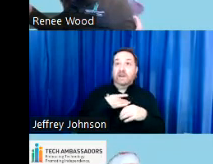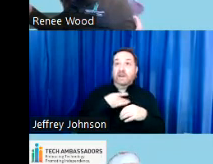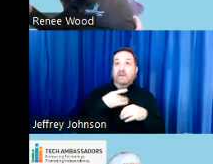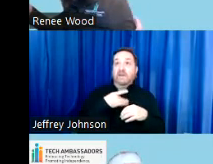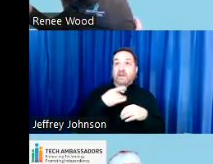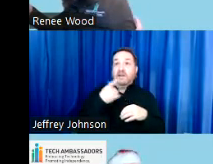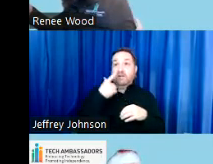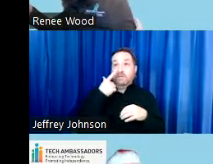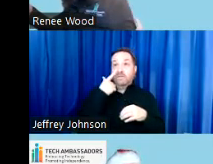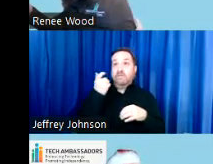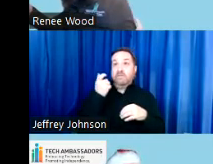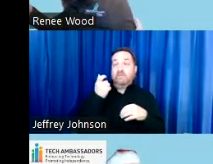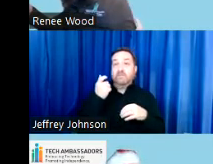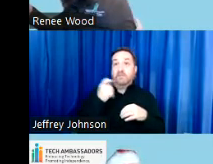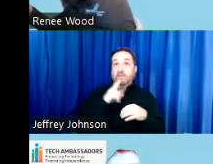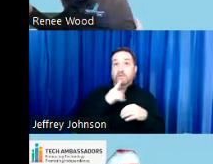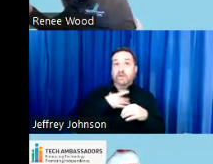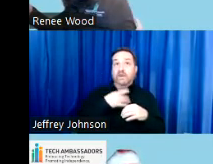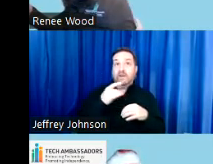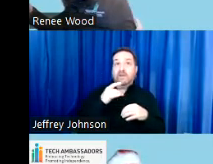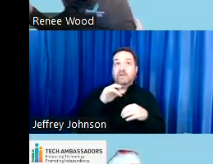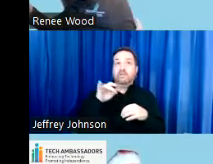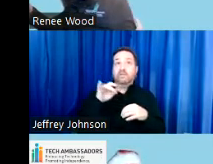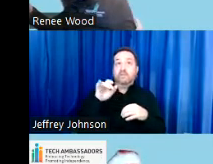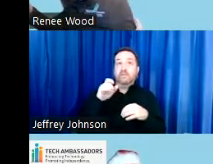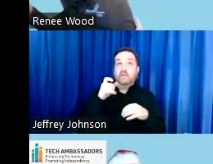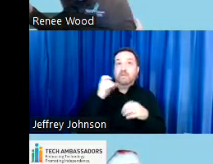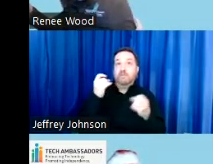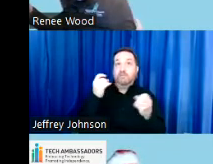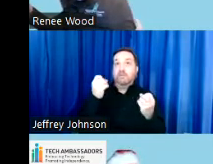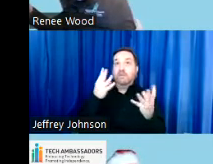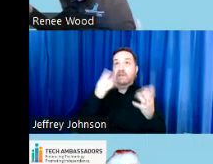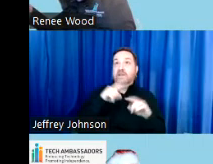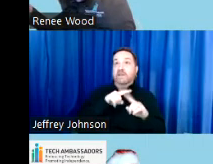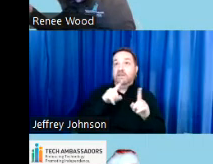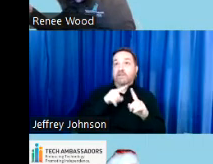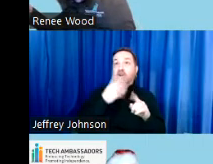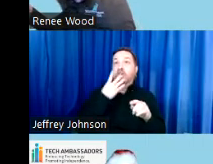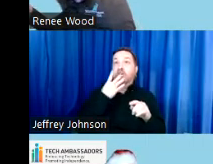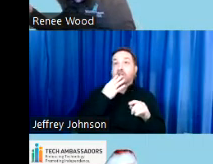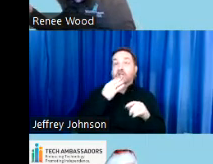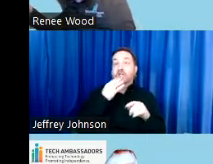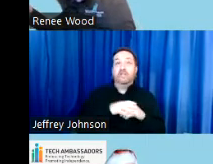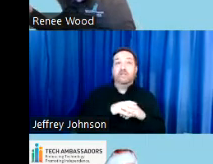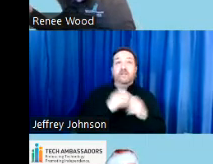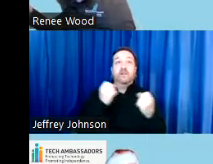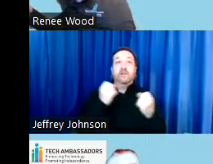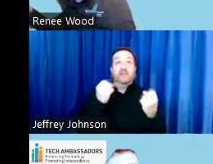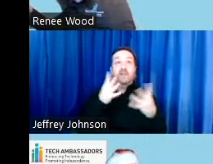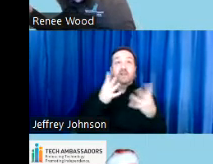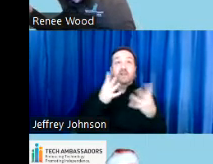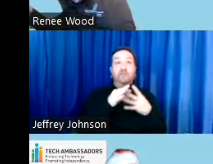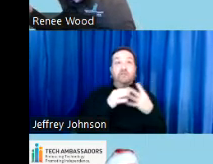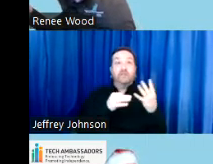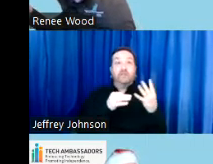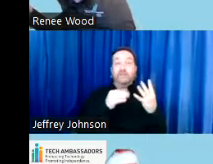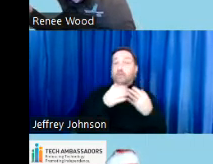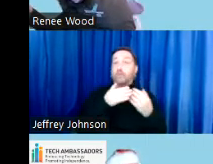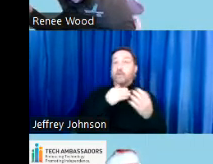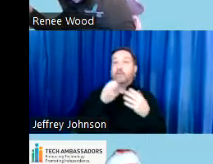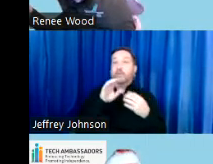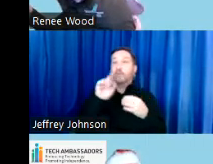too. Yeah, I was going to mention that. That's neat. You got a lot of choices to match whatever your